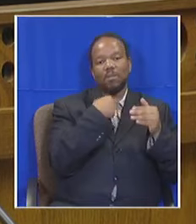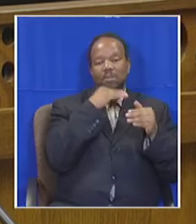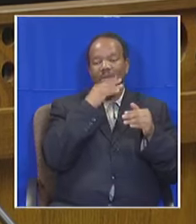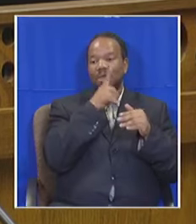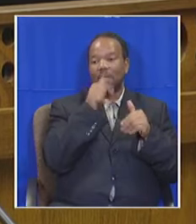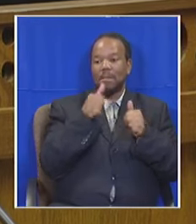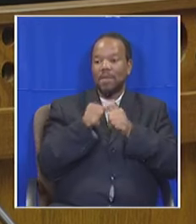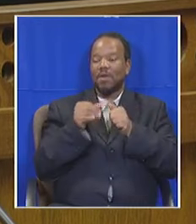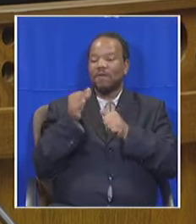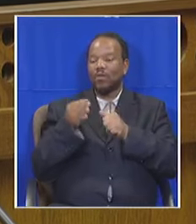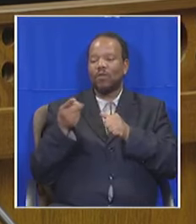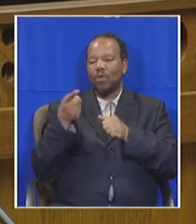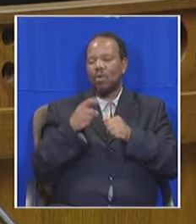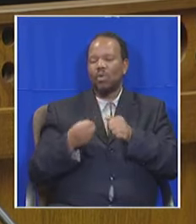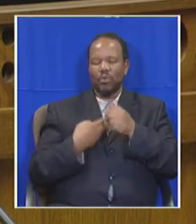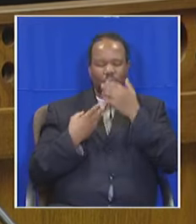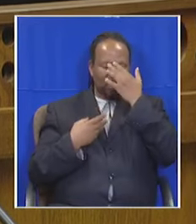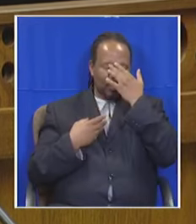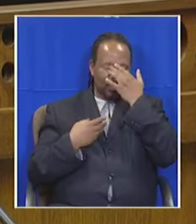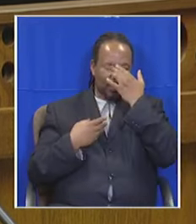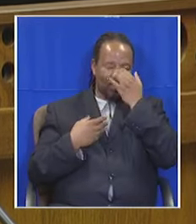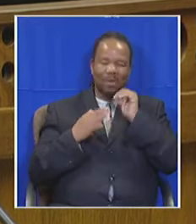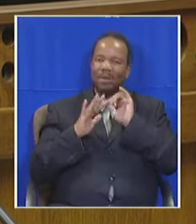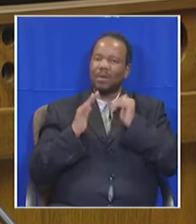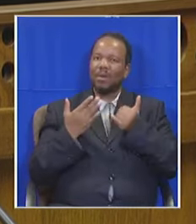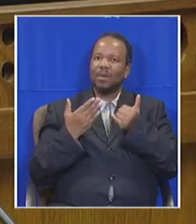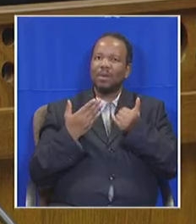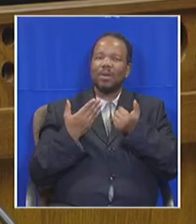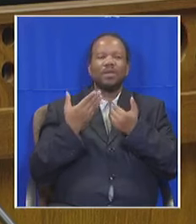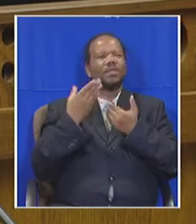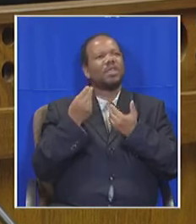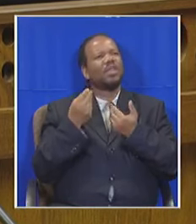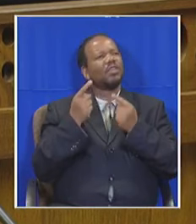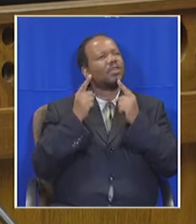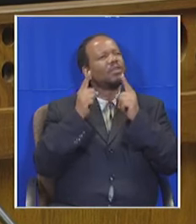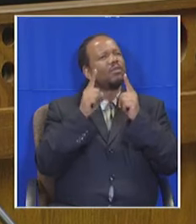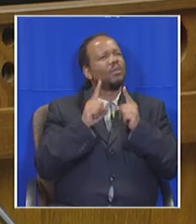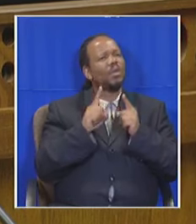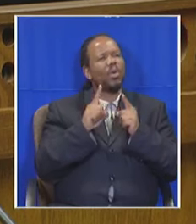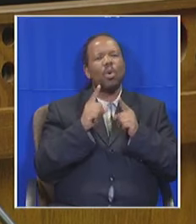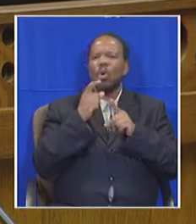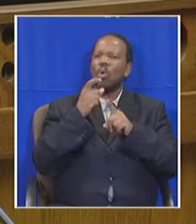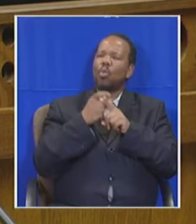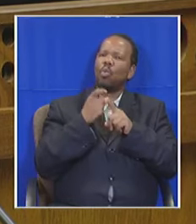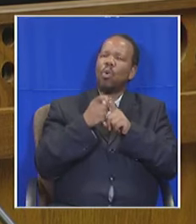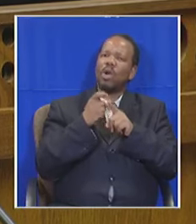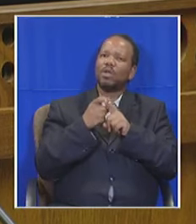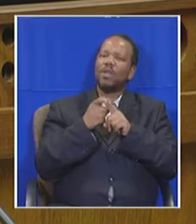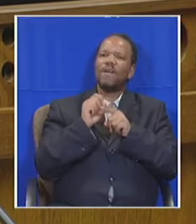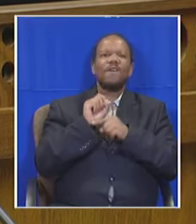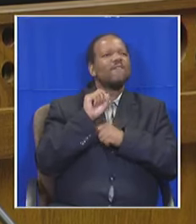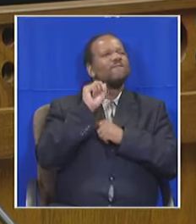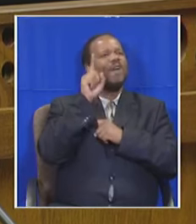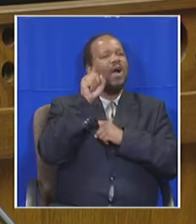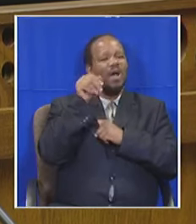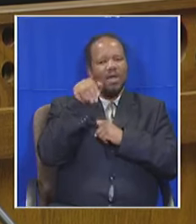South Africa. And then there's the latest buzzword that has captured the imagination of young people far and wide, but even more so